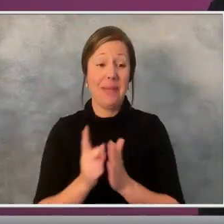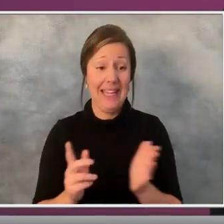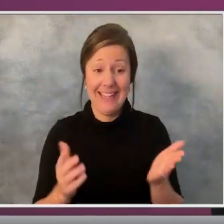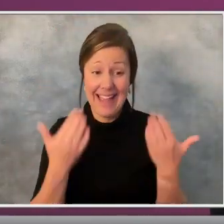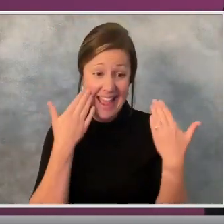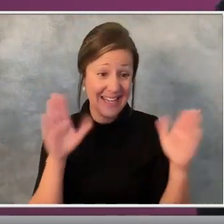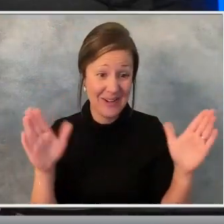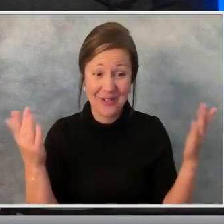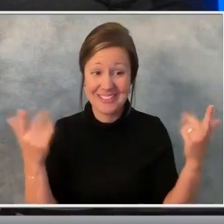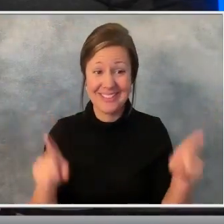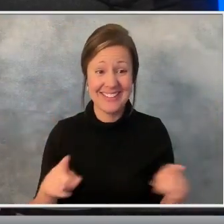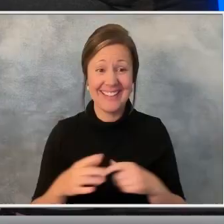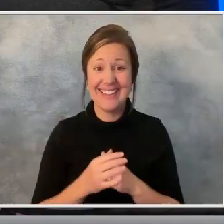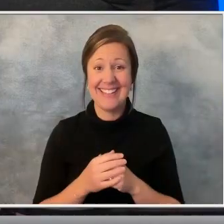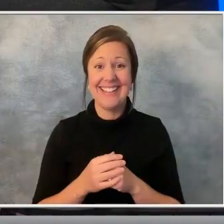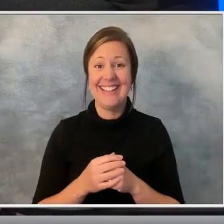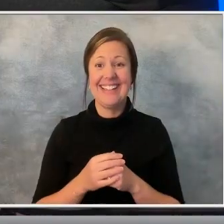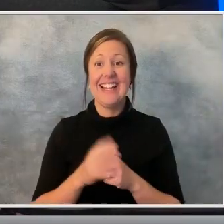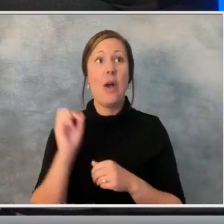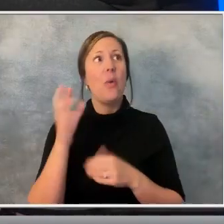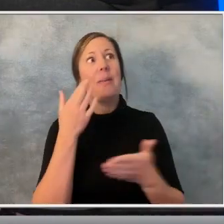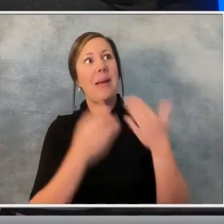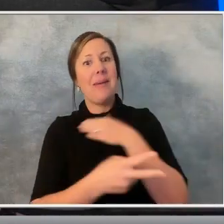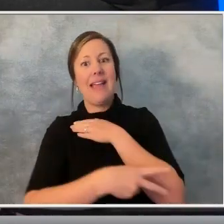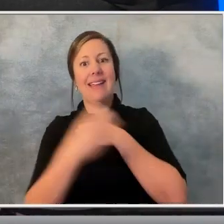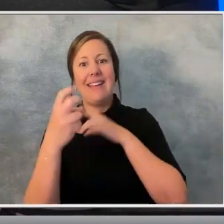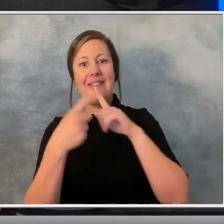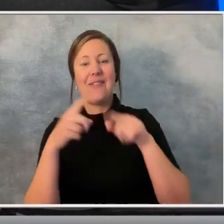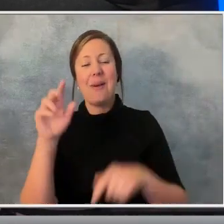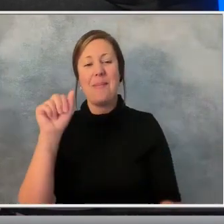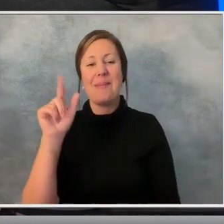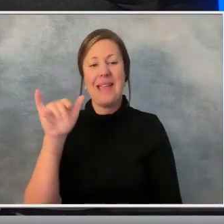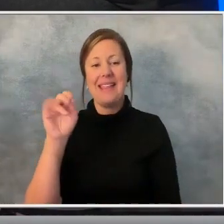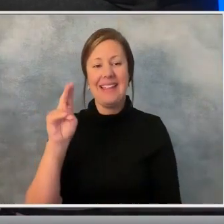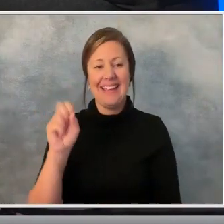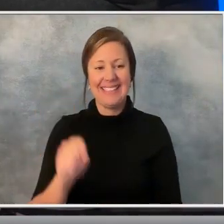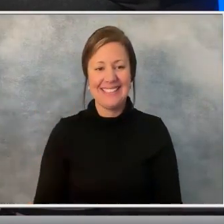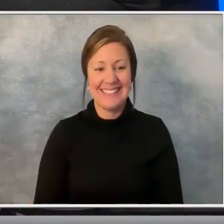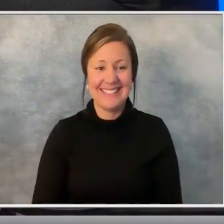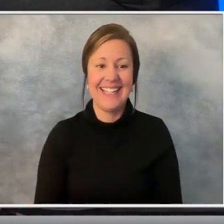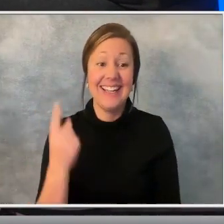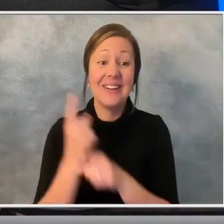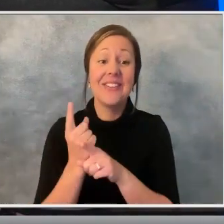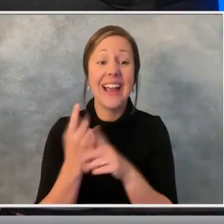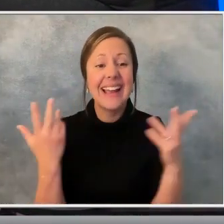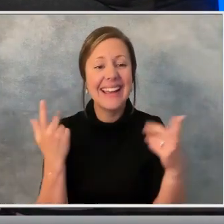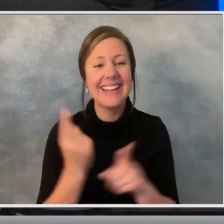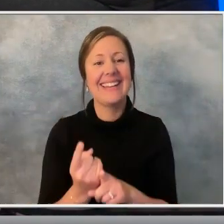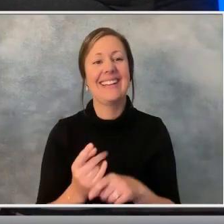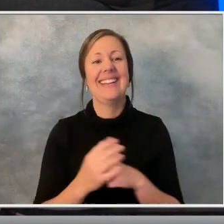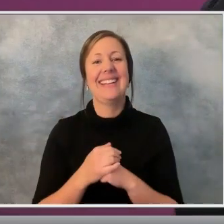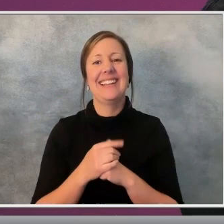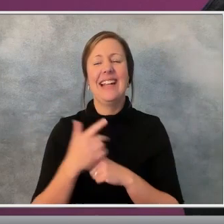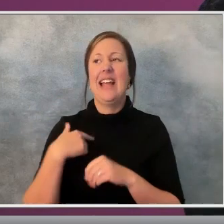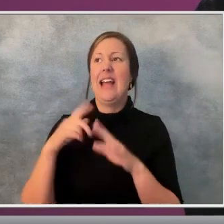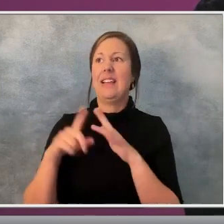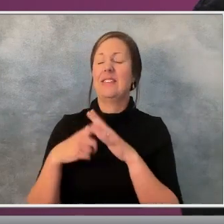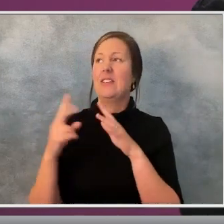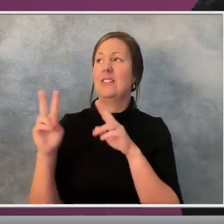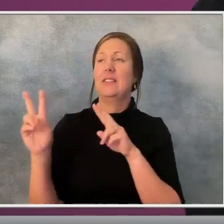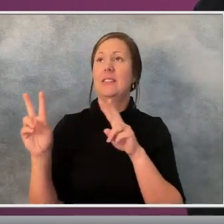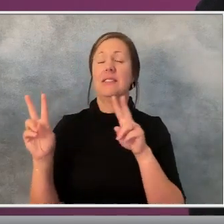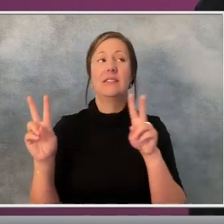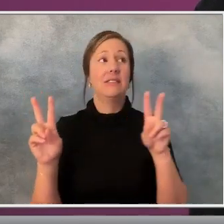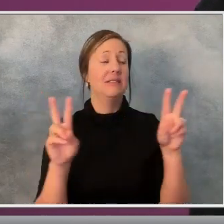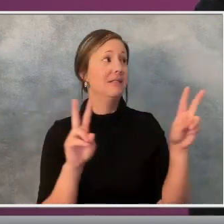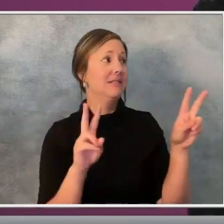no. Were you abducted by aliens? Right, So I didn't know weird. what to think. Yeah, I started looking around and and I heard